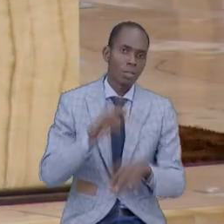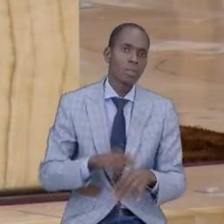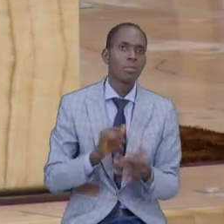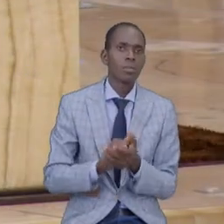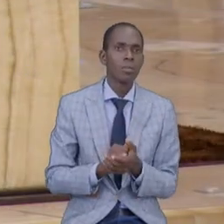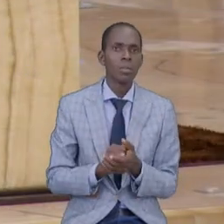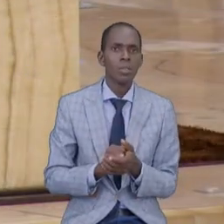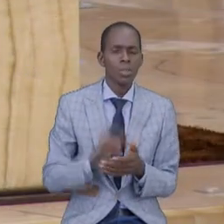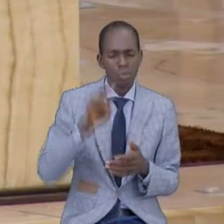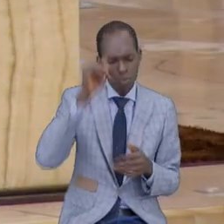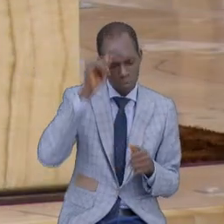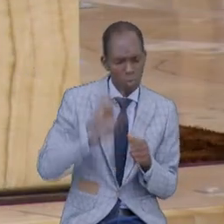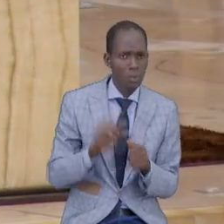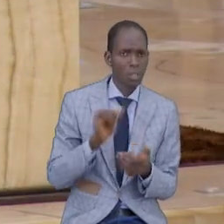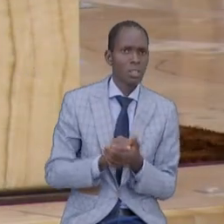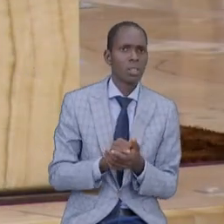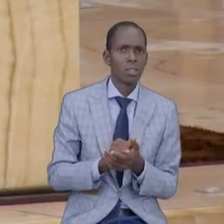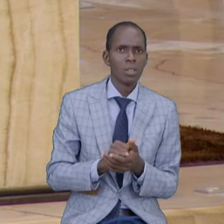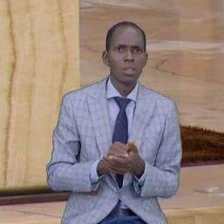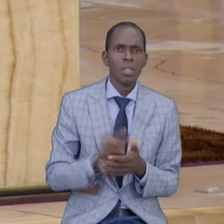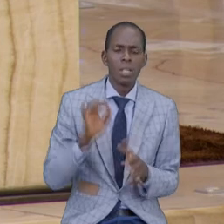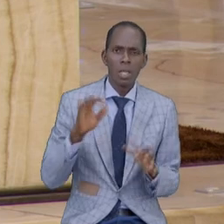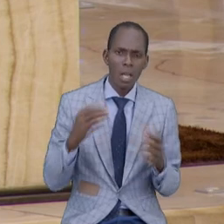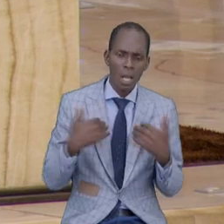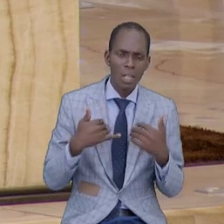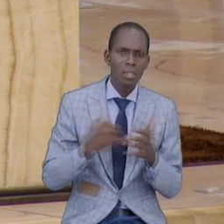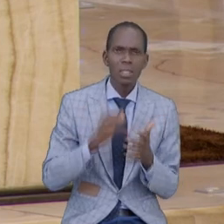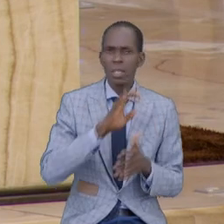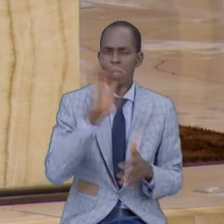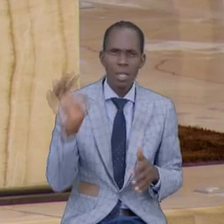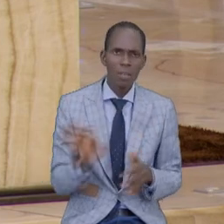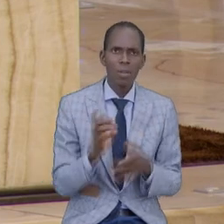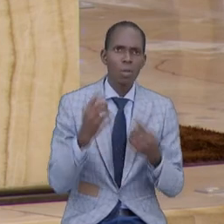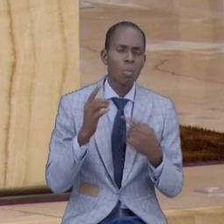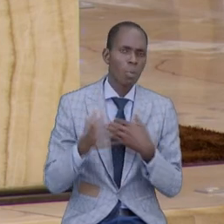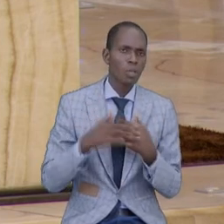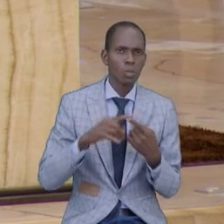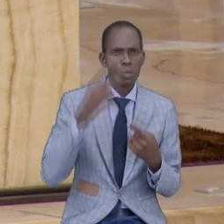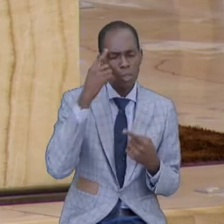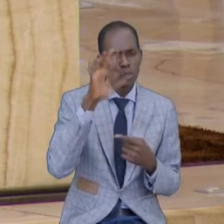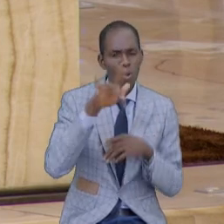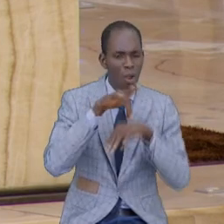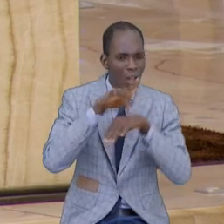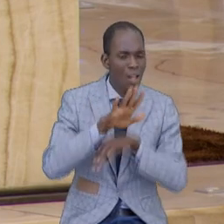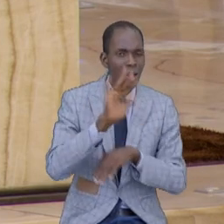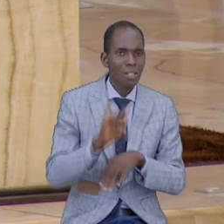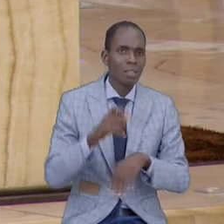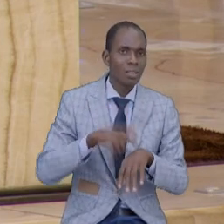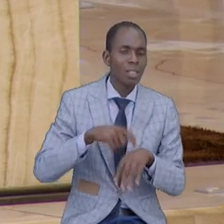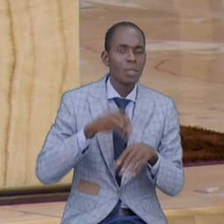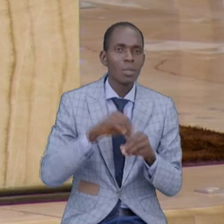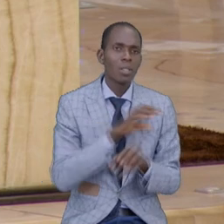ever recall that? You ever bring to mind your earlier days in Christ, when you were